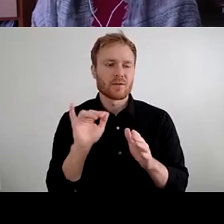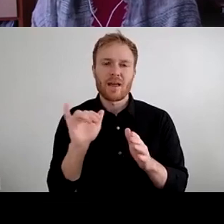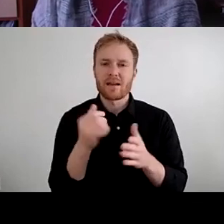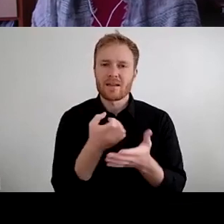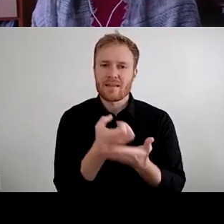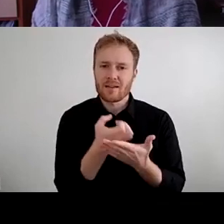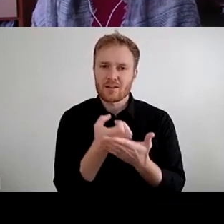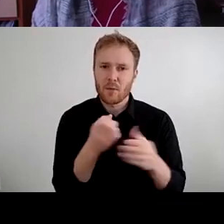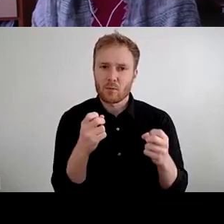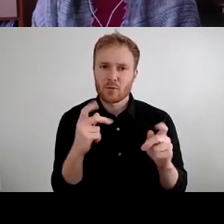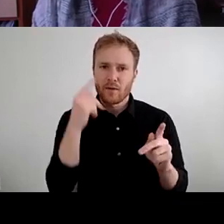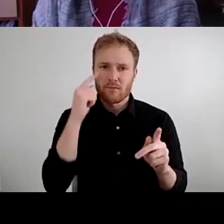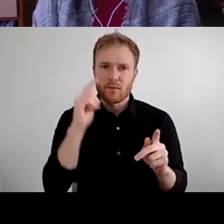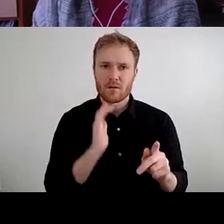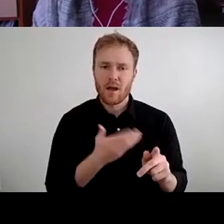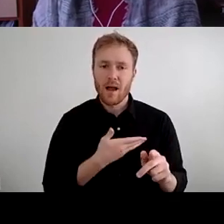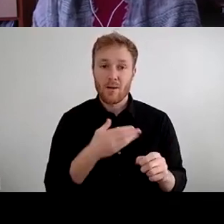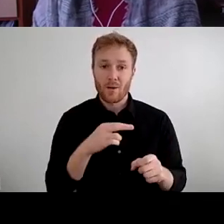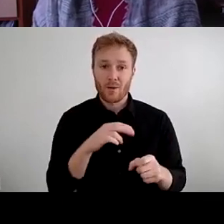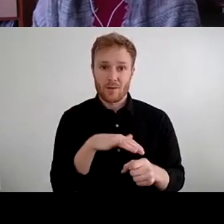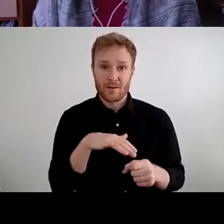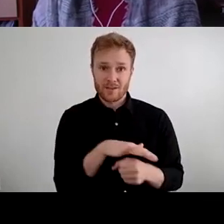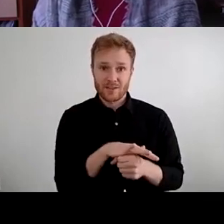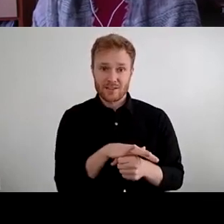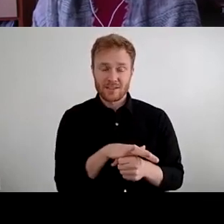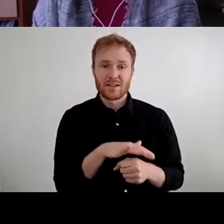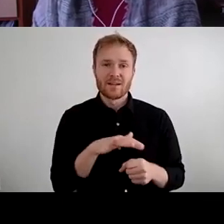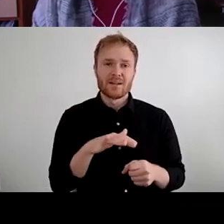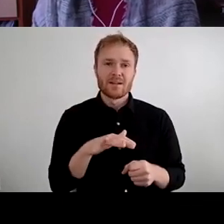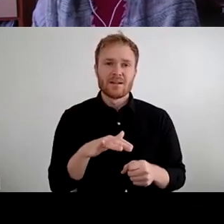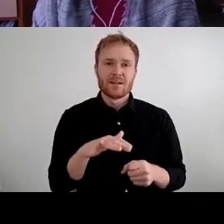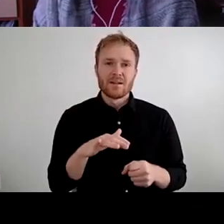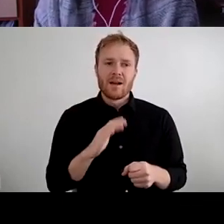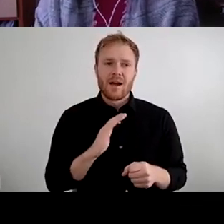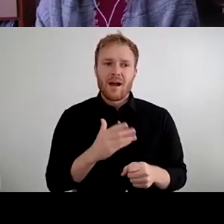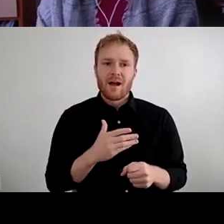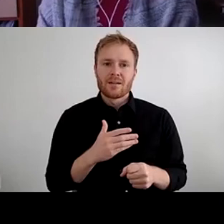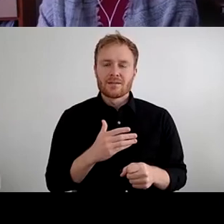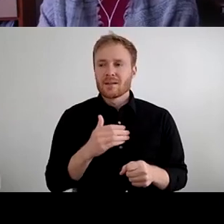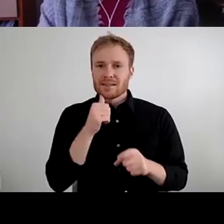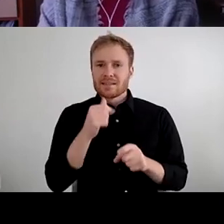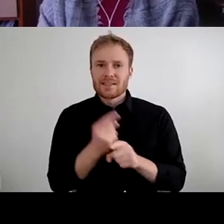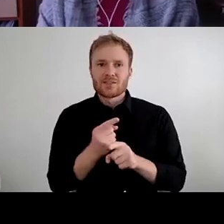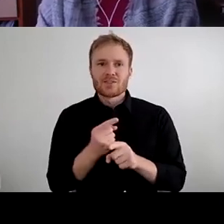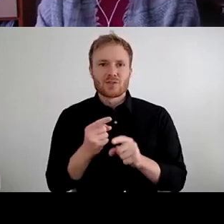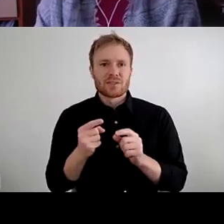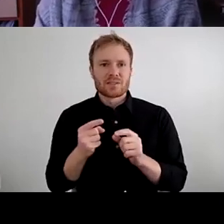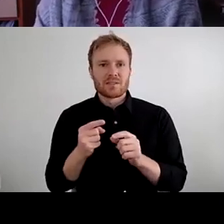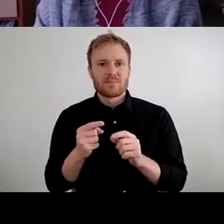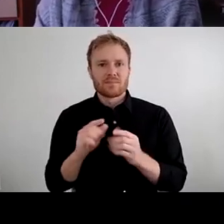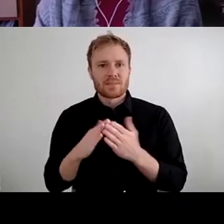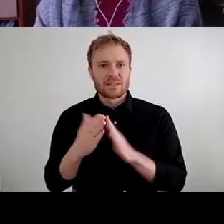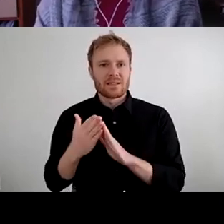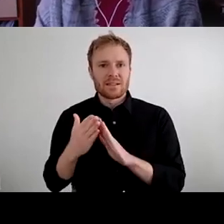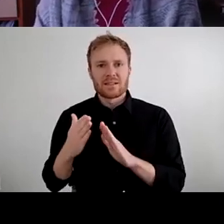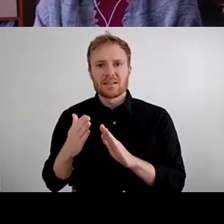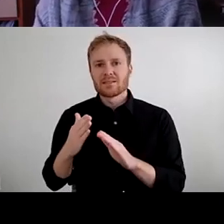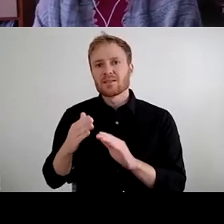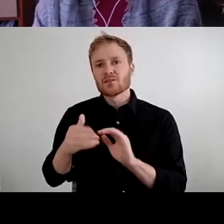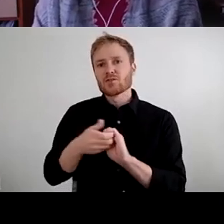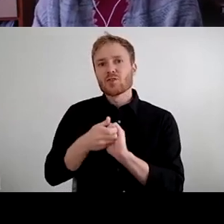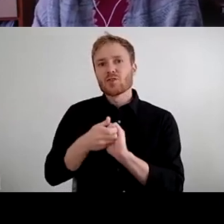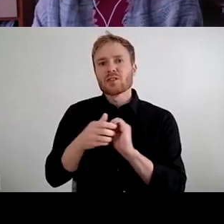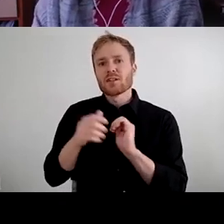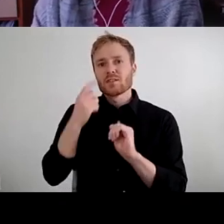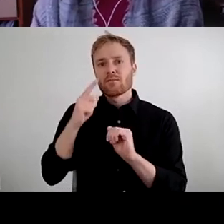region is I have our organization, the Sister Cities Association of Pittsburgh, has a very, very strong relationship with the Pittsburgh